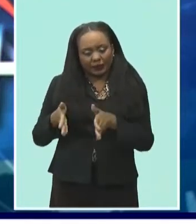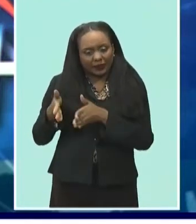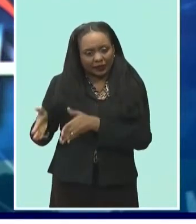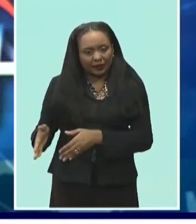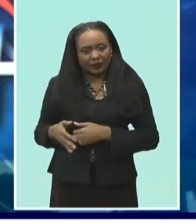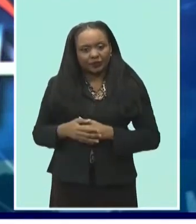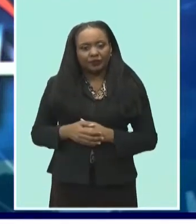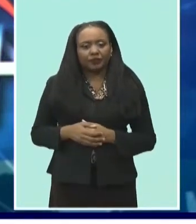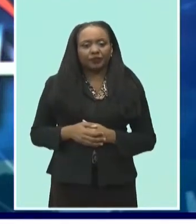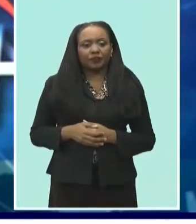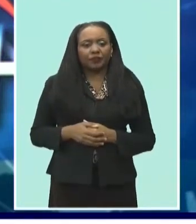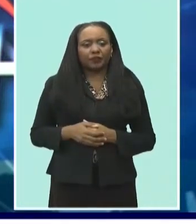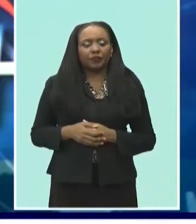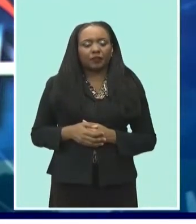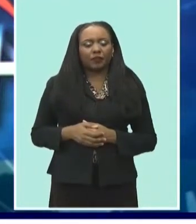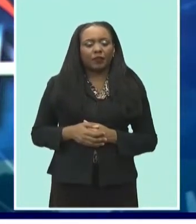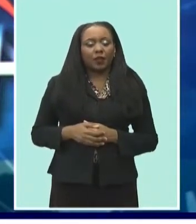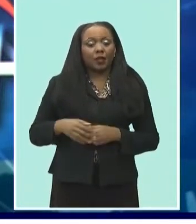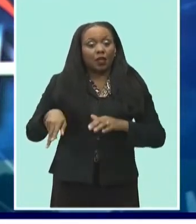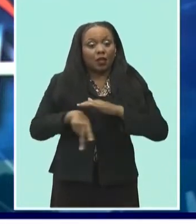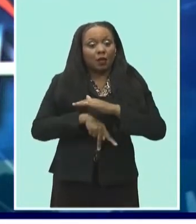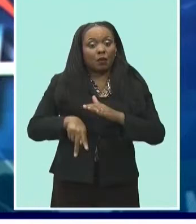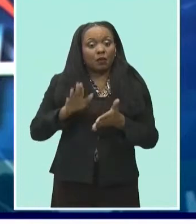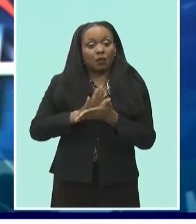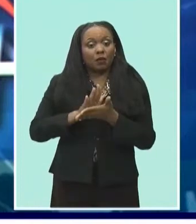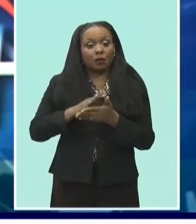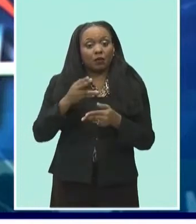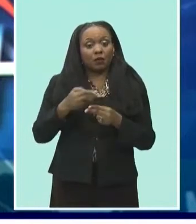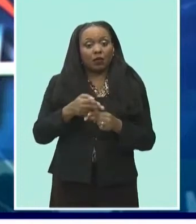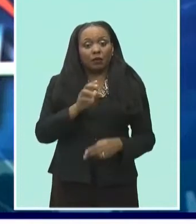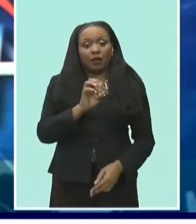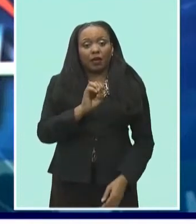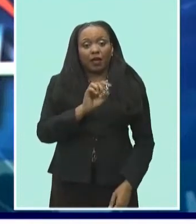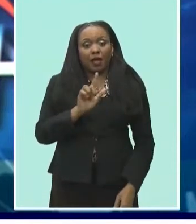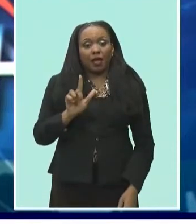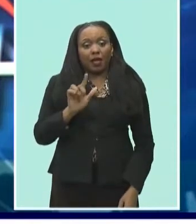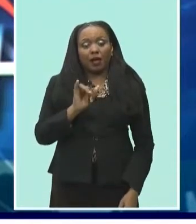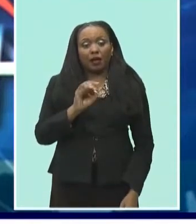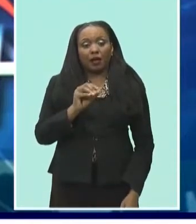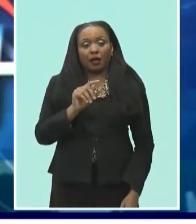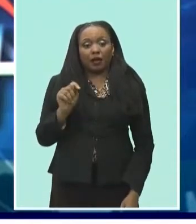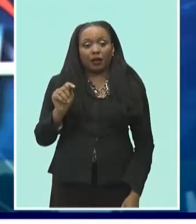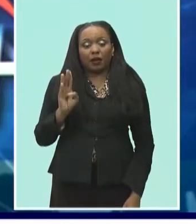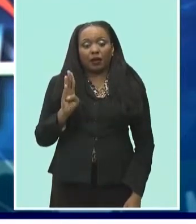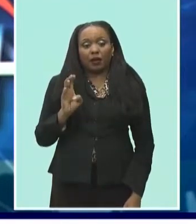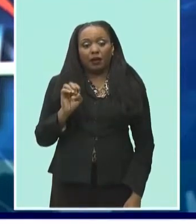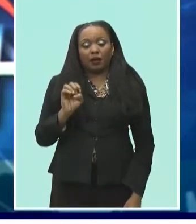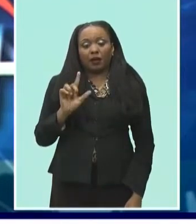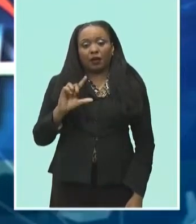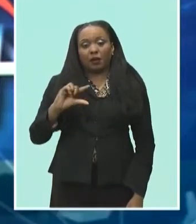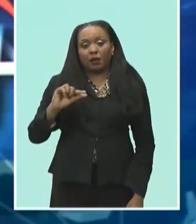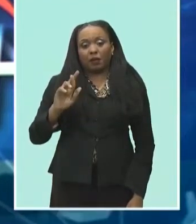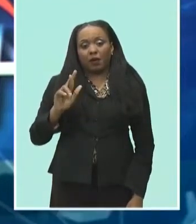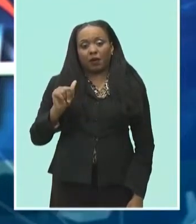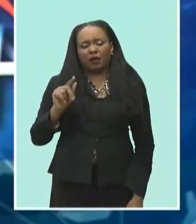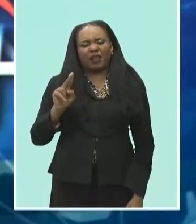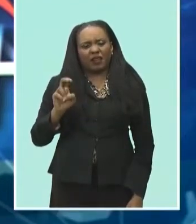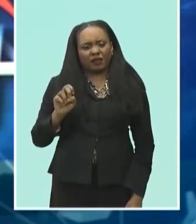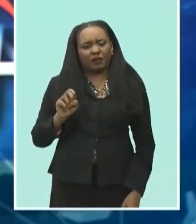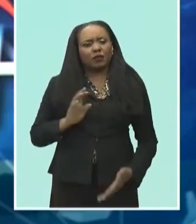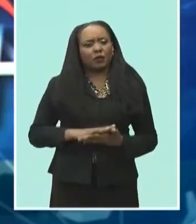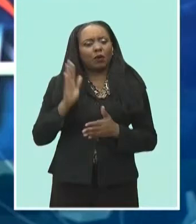Belgrave Primary School will reopen tomorrow. This follows the completion of industrial cleaning at